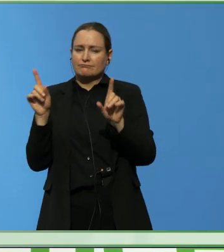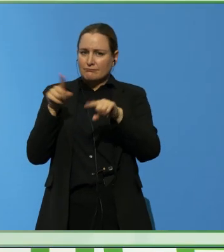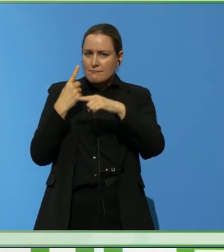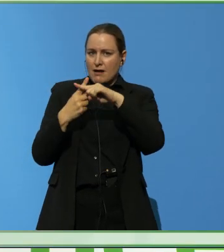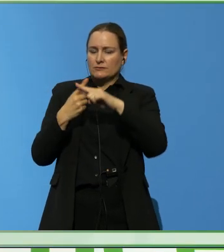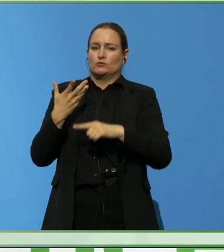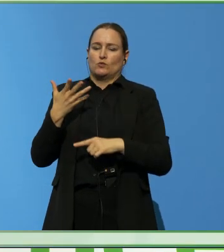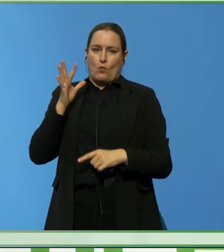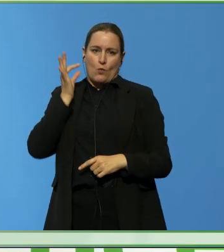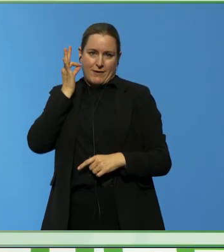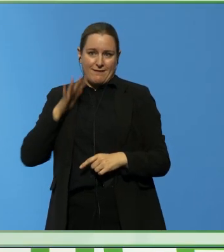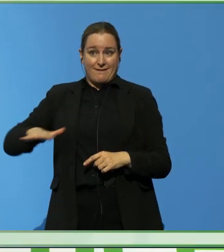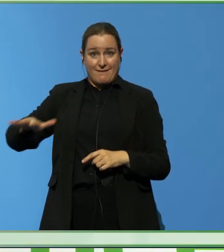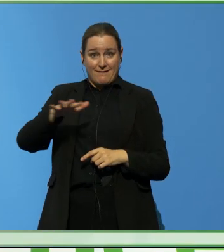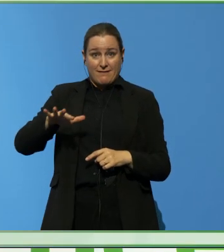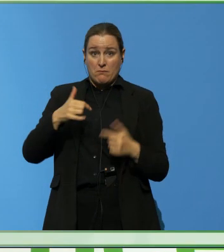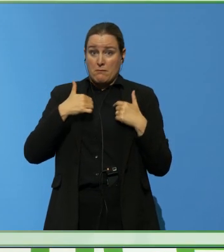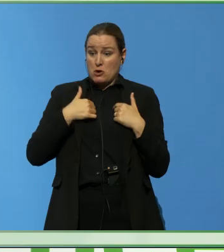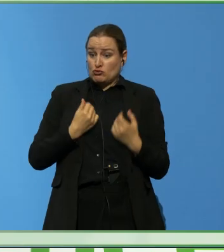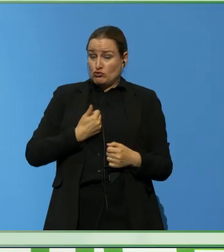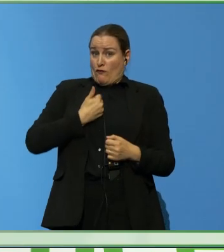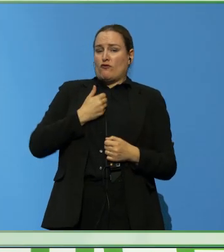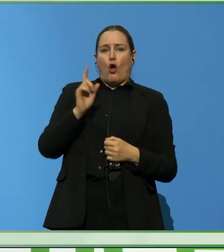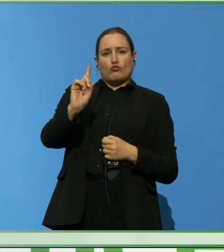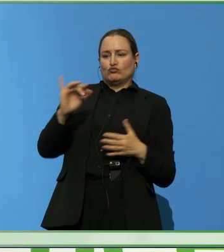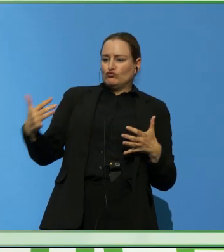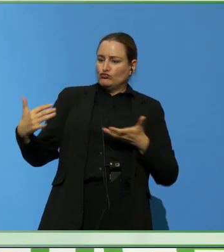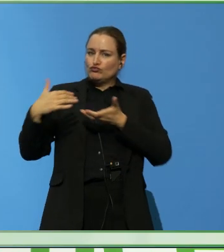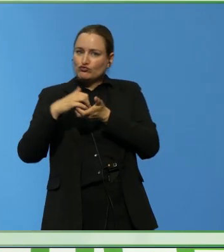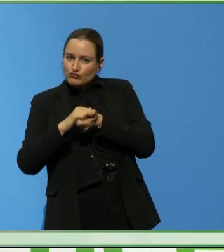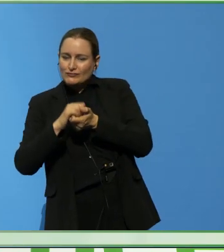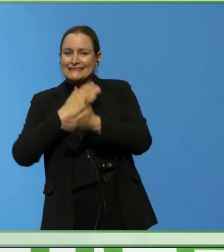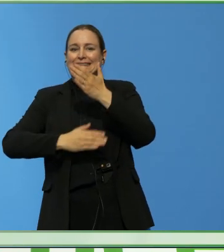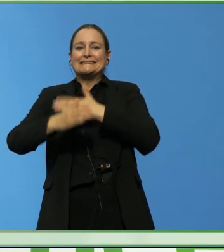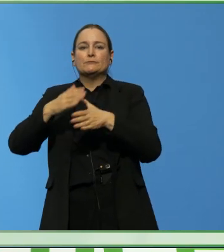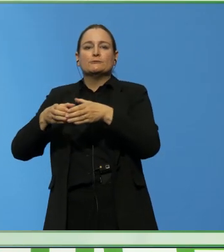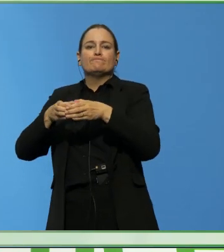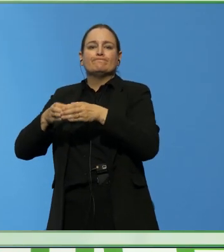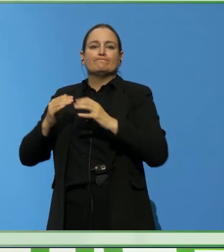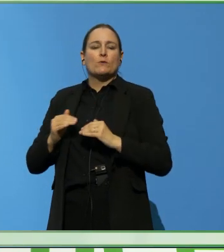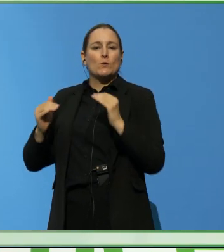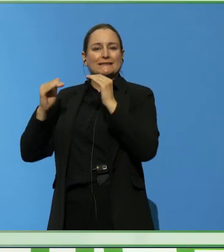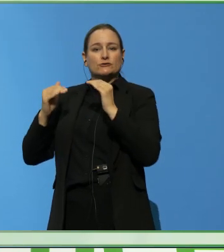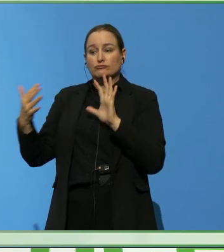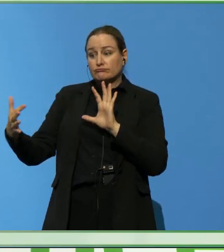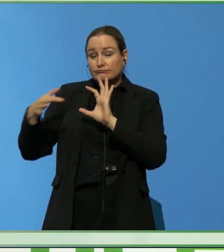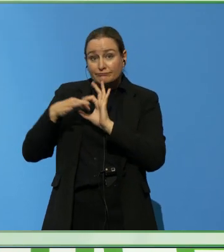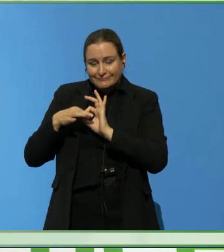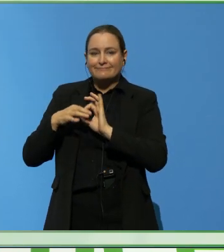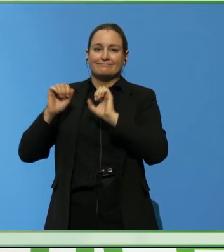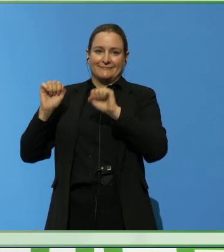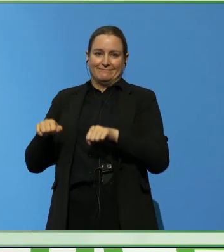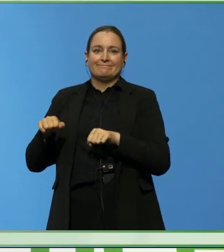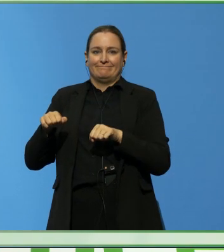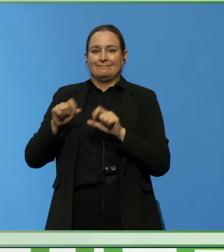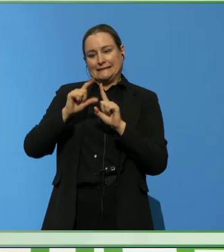persons with disabilities in the design, in the iteration of digital solutions and also investing in